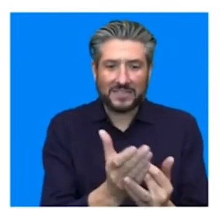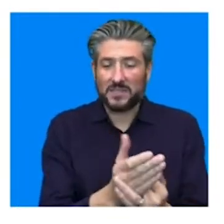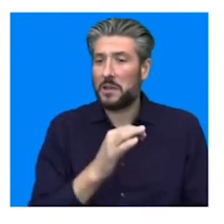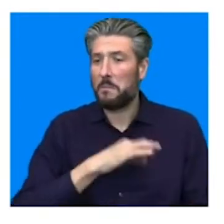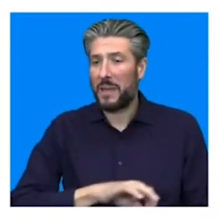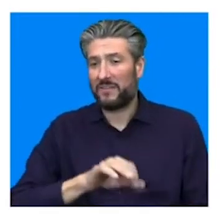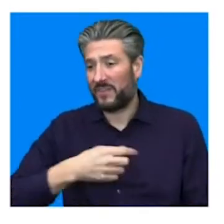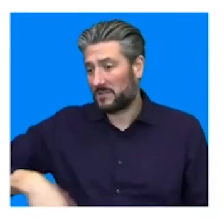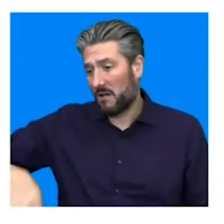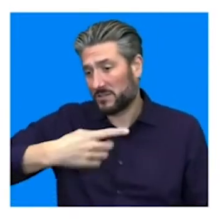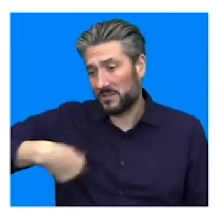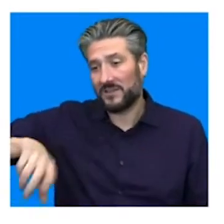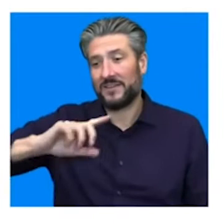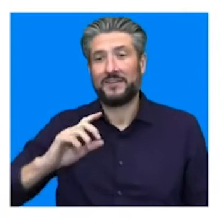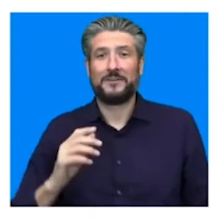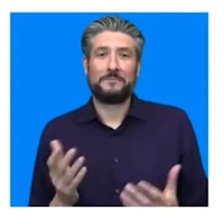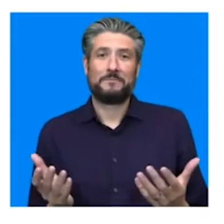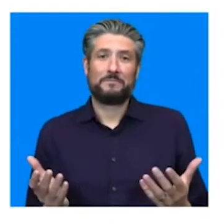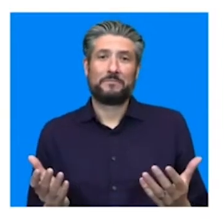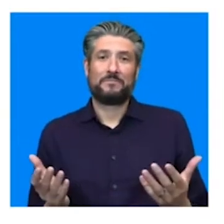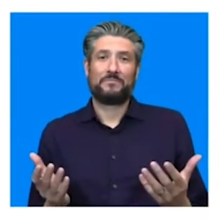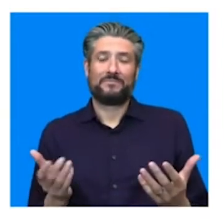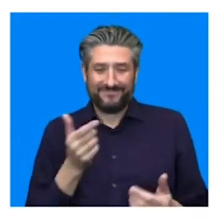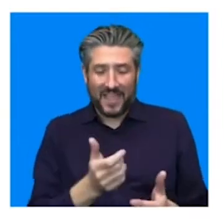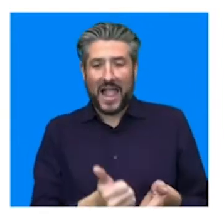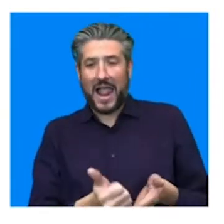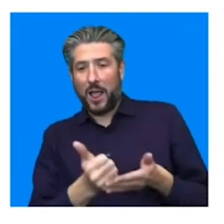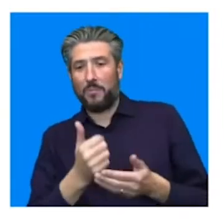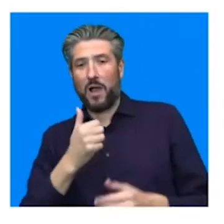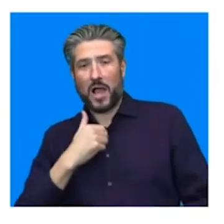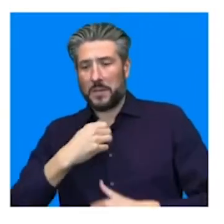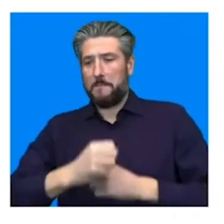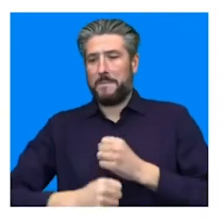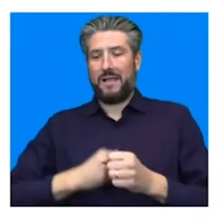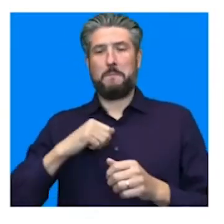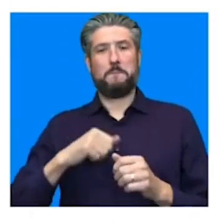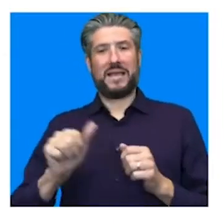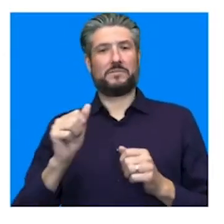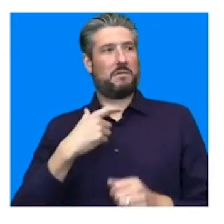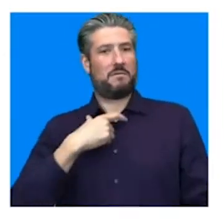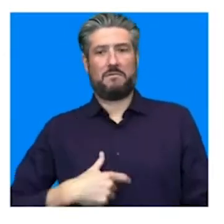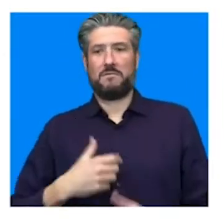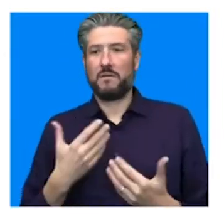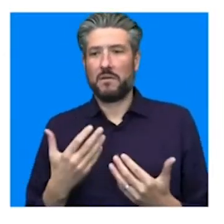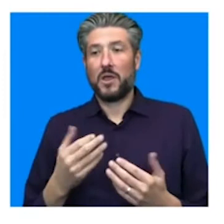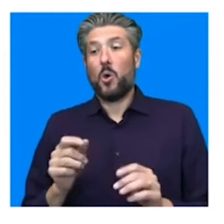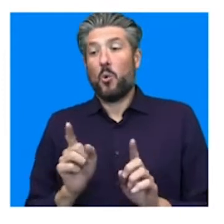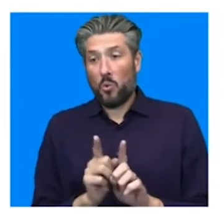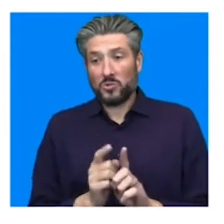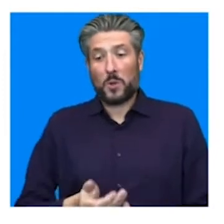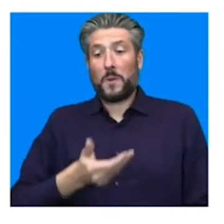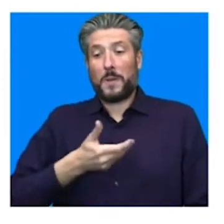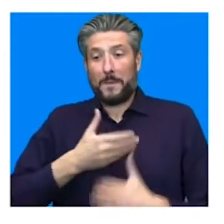so helps us become an even better version of ourselves and actually empowering us as human beings to do more, to create more,